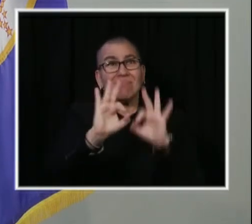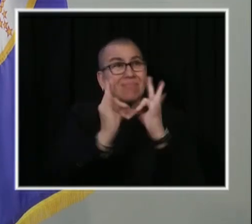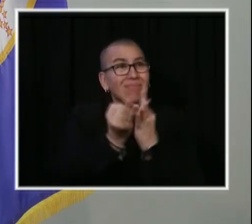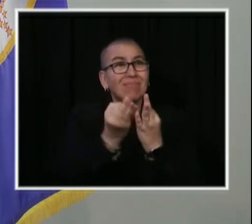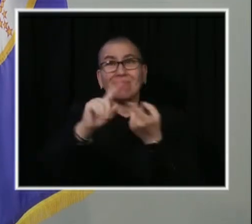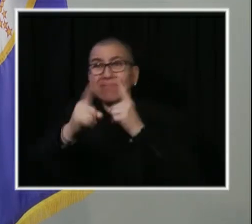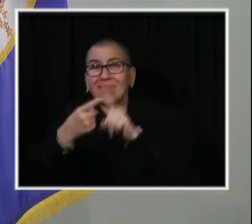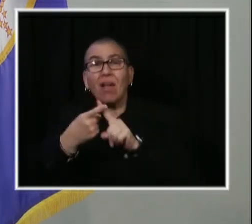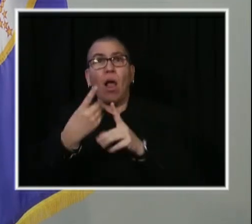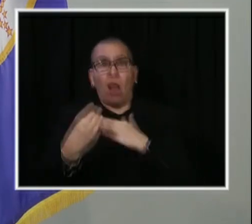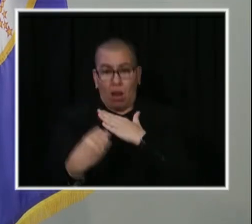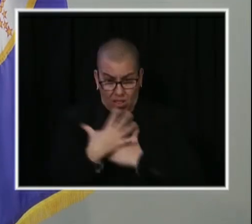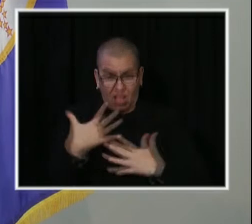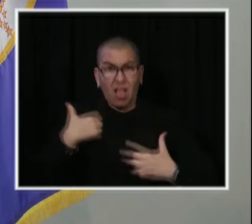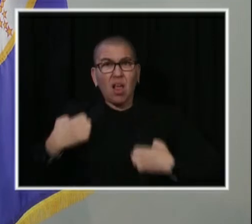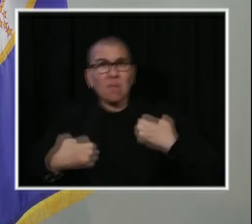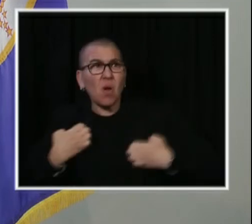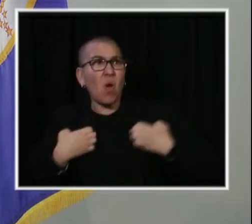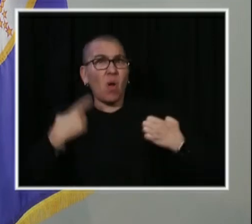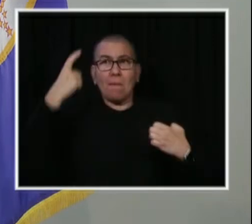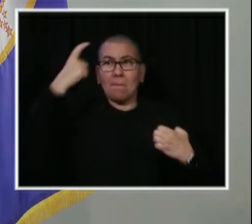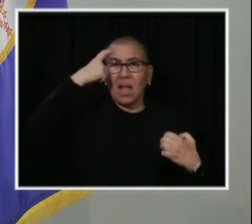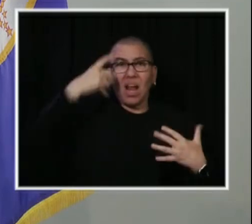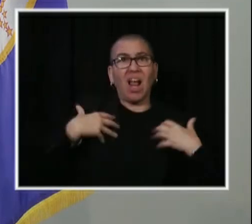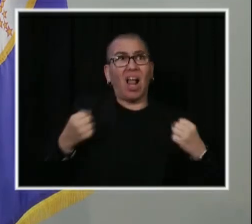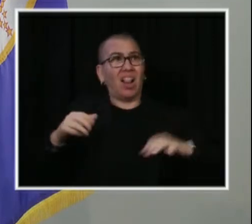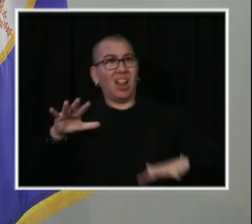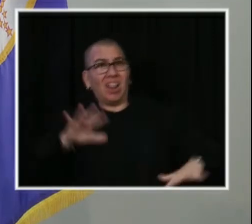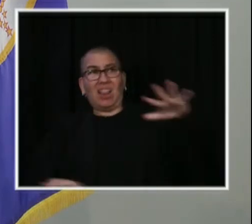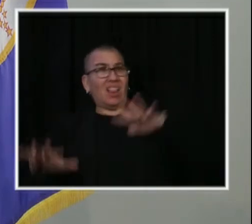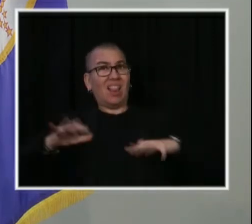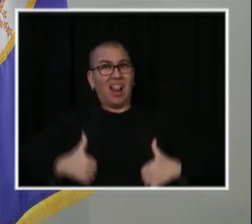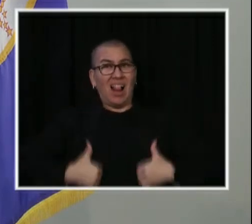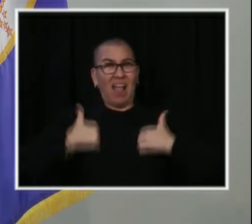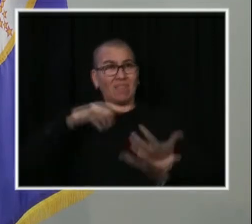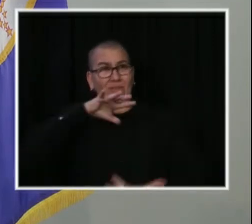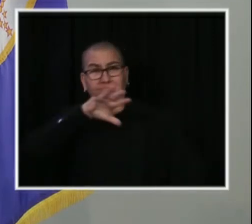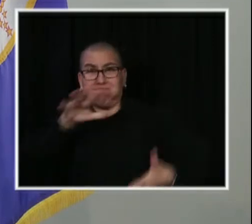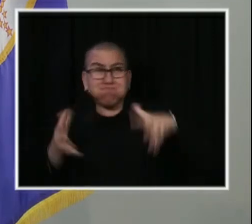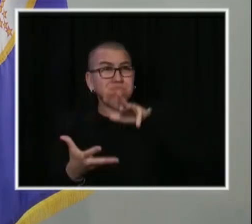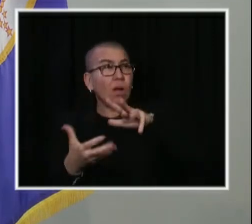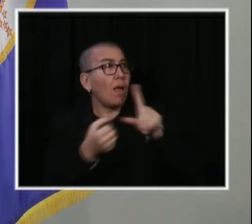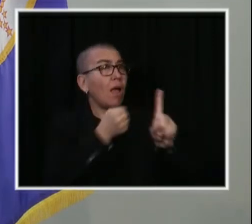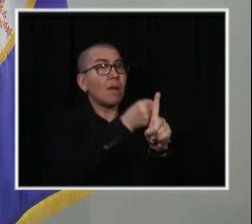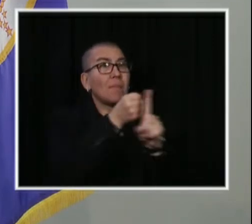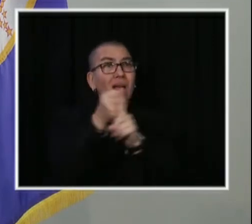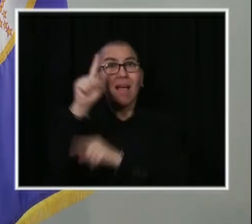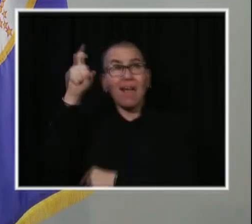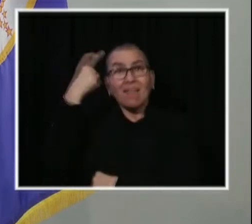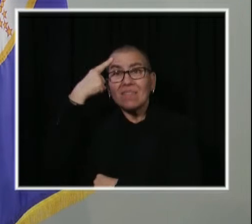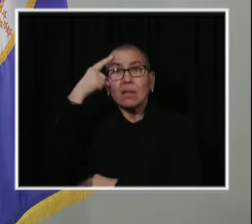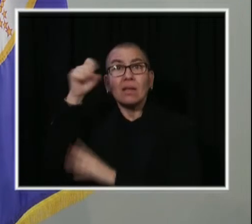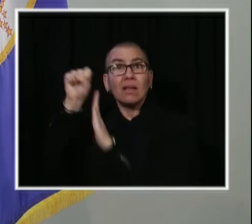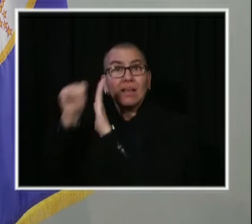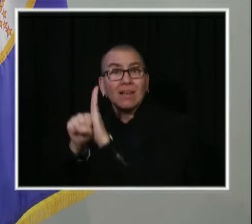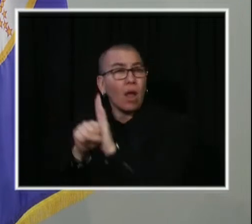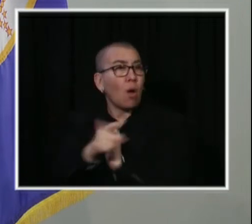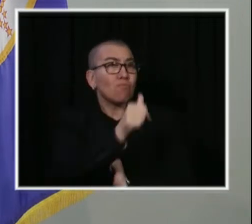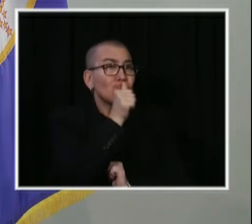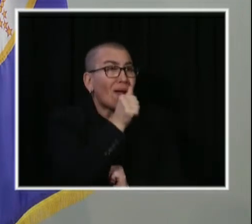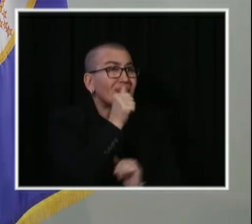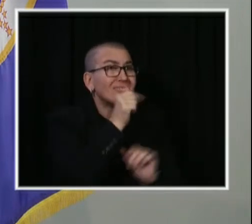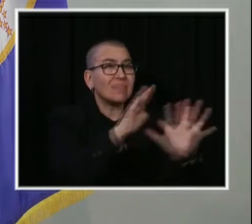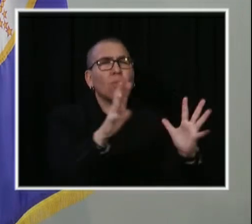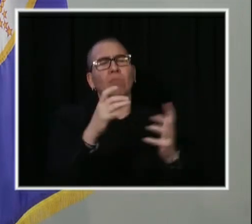certainly economically, too. The teams across state government, our private sector partners, and I especially want to say a thank you to